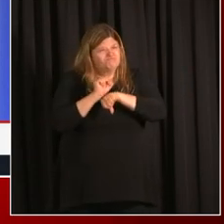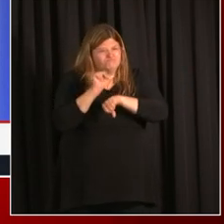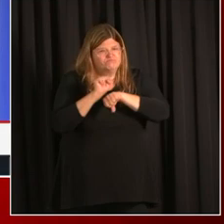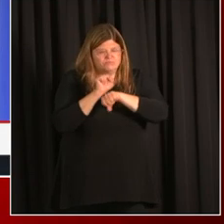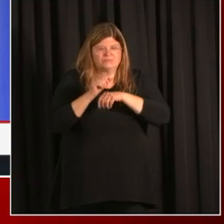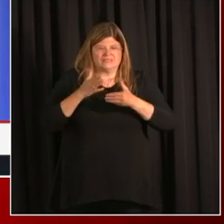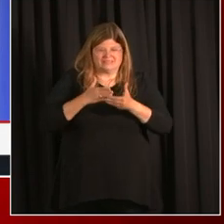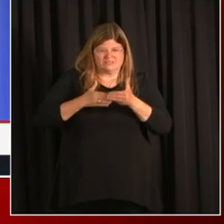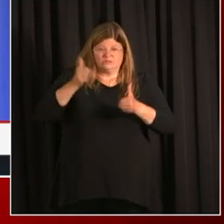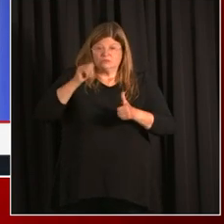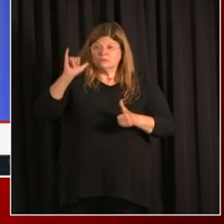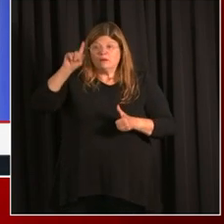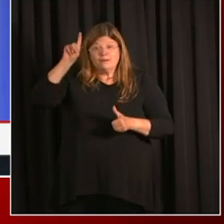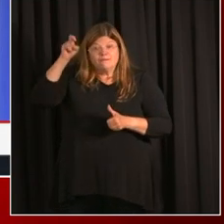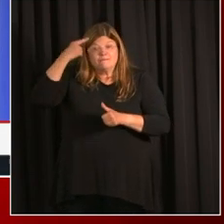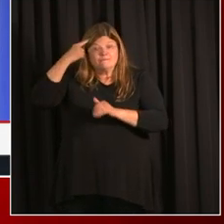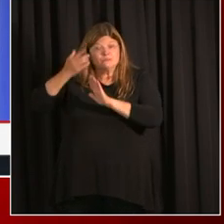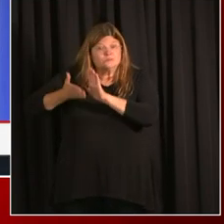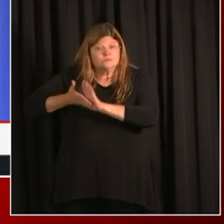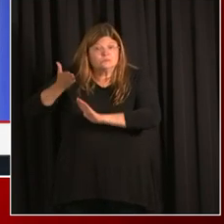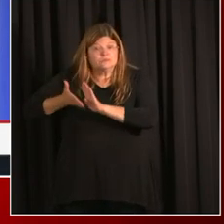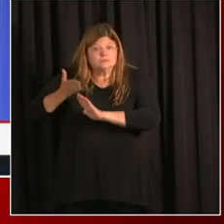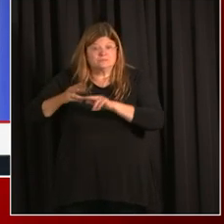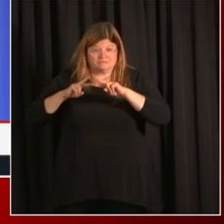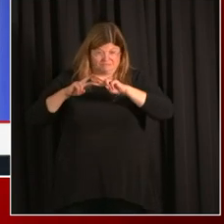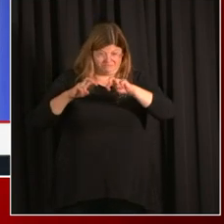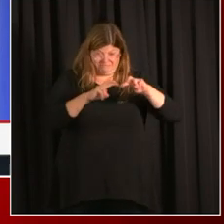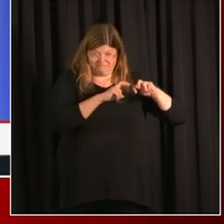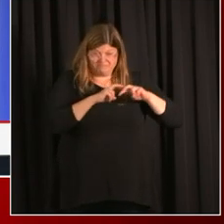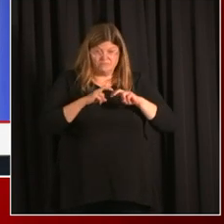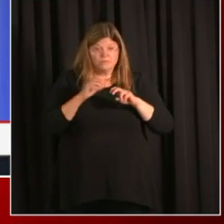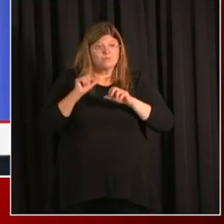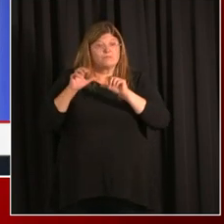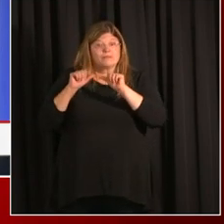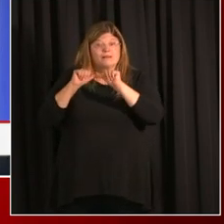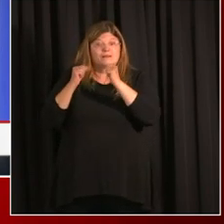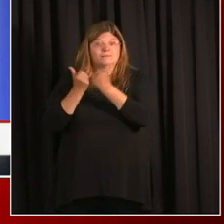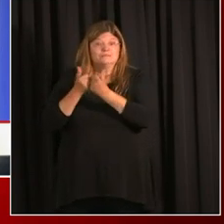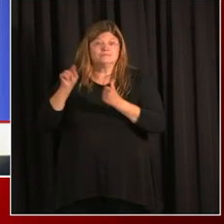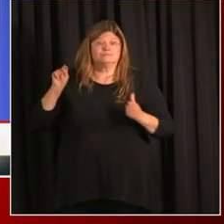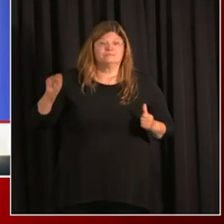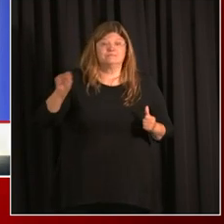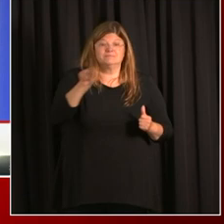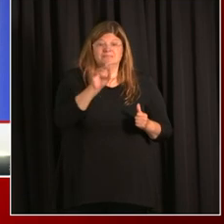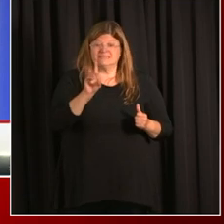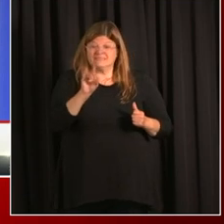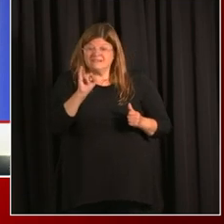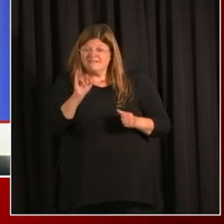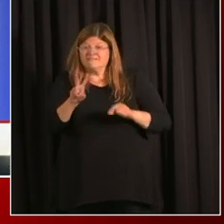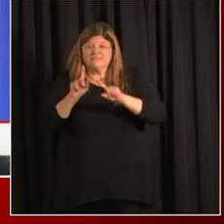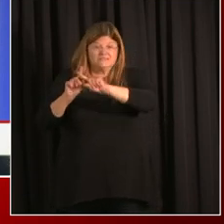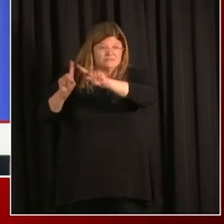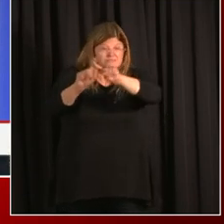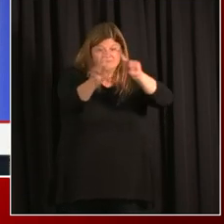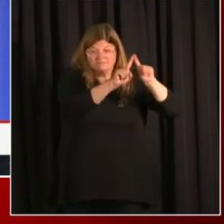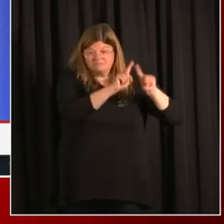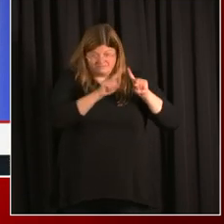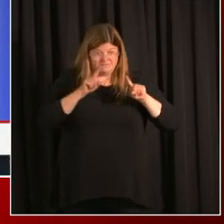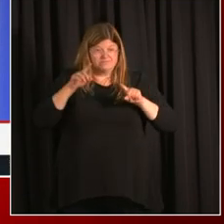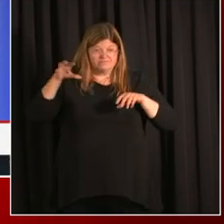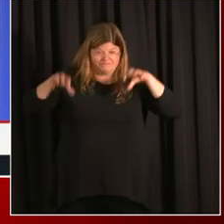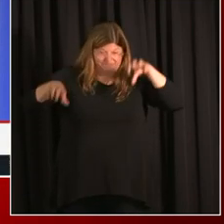Columbia government operations, assessed each one of our agencies, each division in our agencies at a